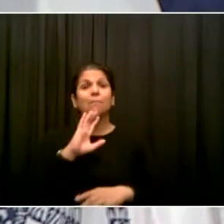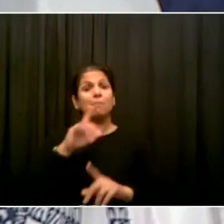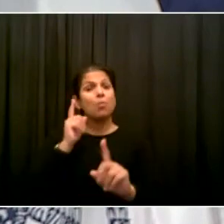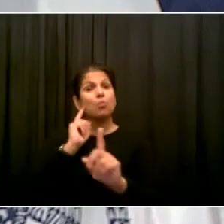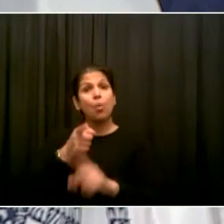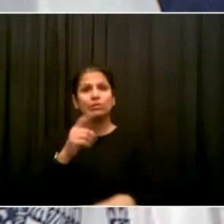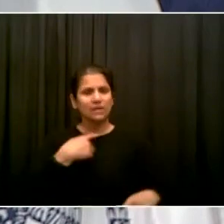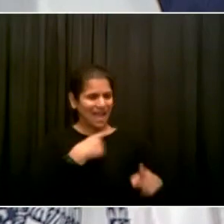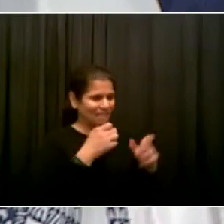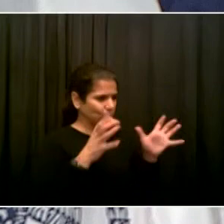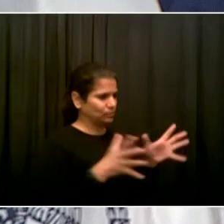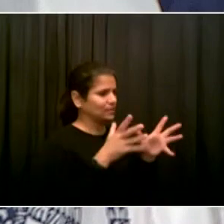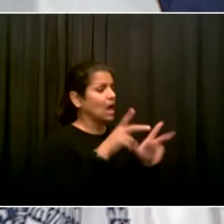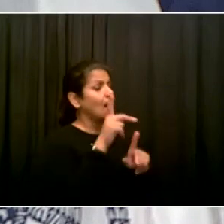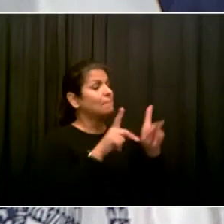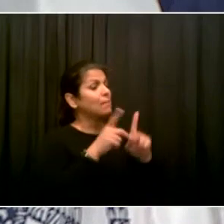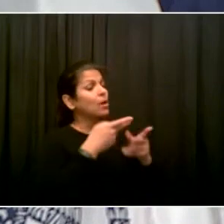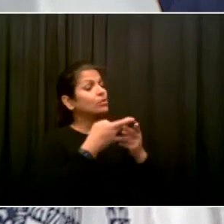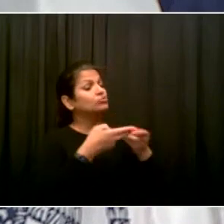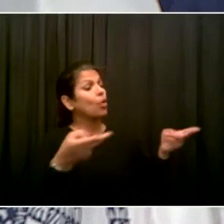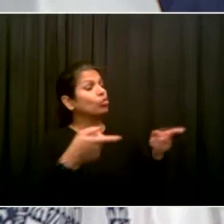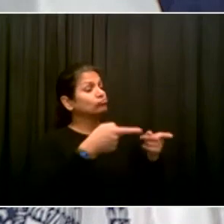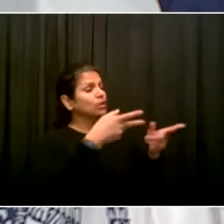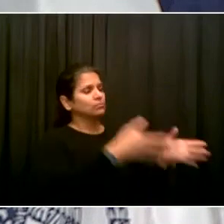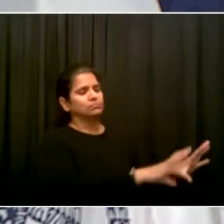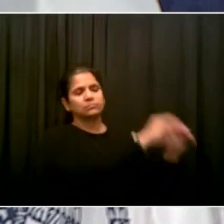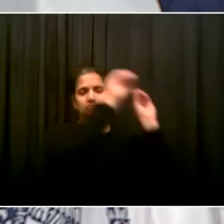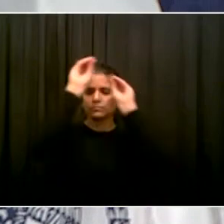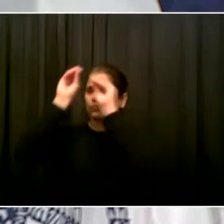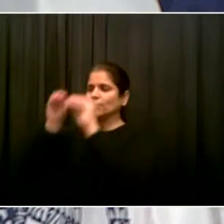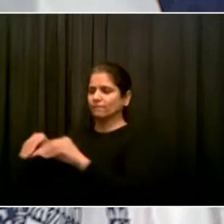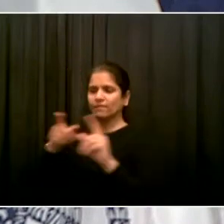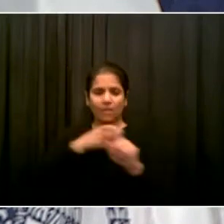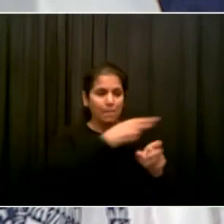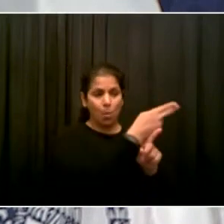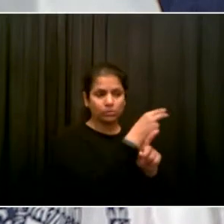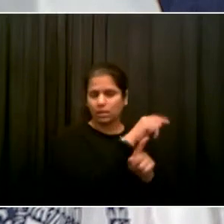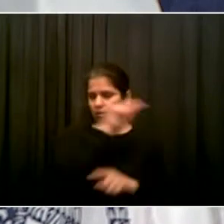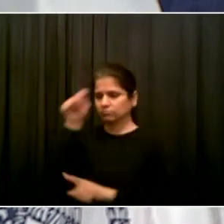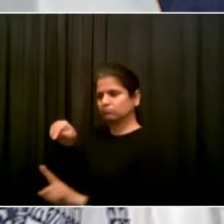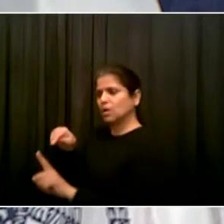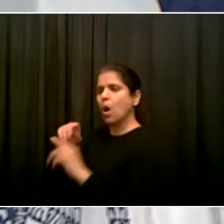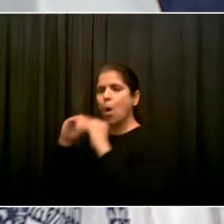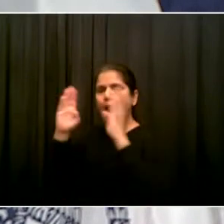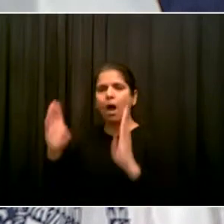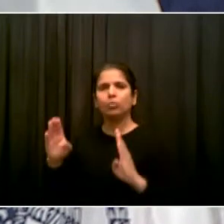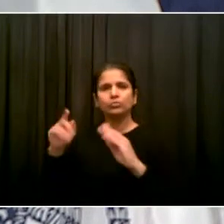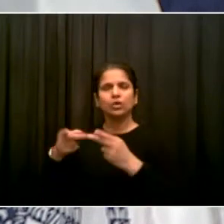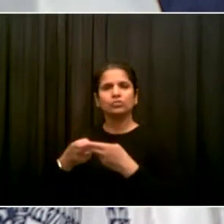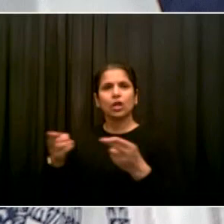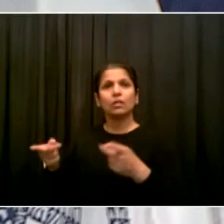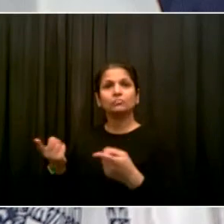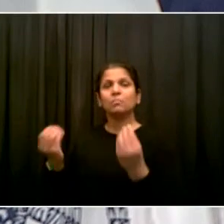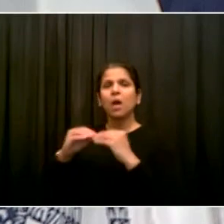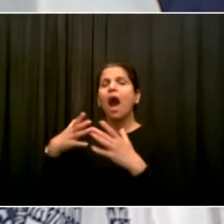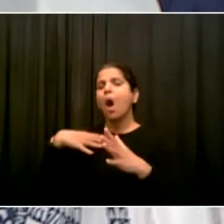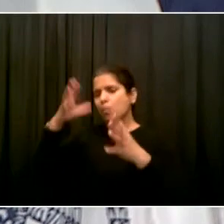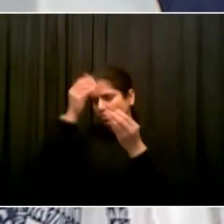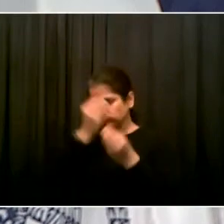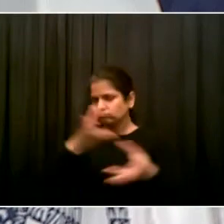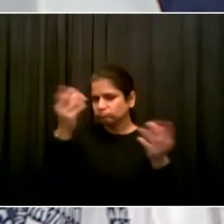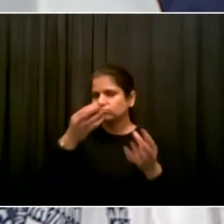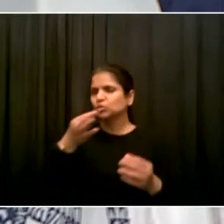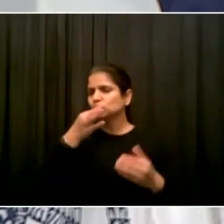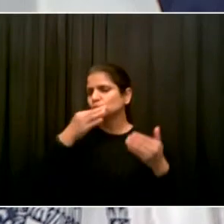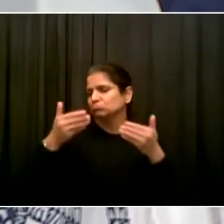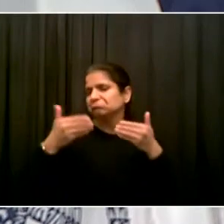altogether. We're going to be returning to that, and we're going to have updates on that soon about how we'll do that. We always provide